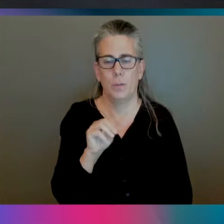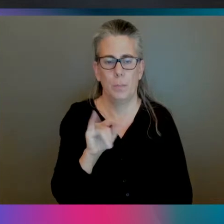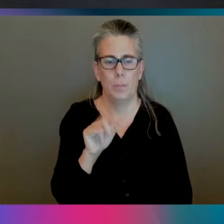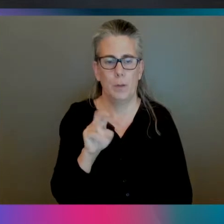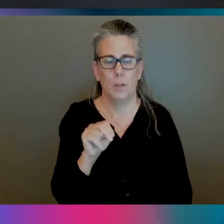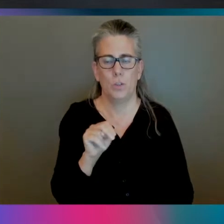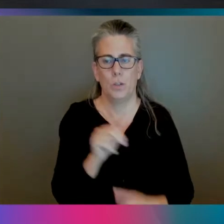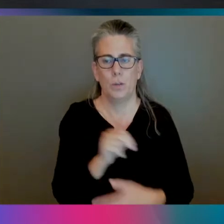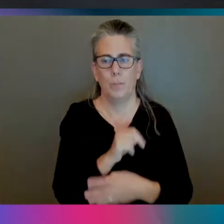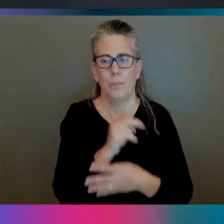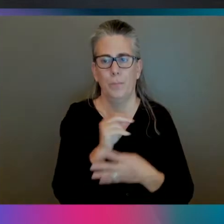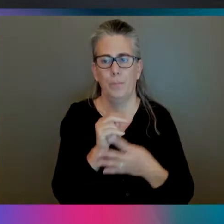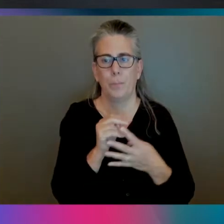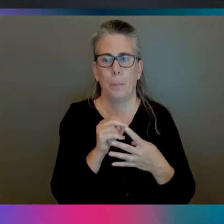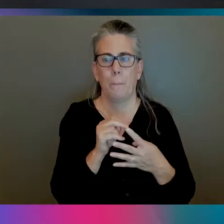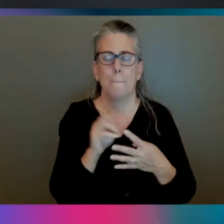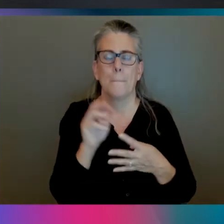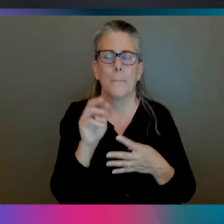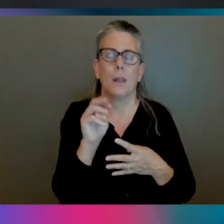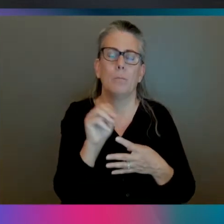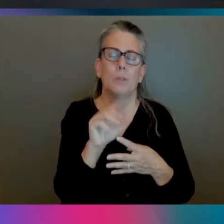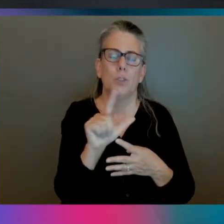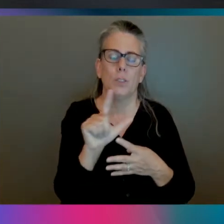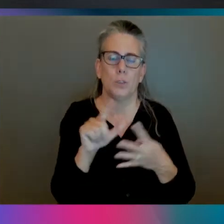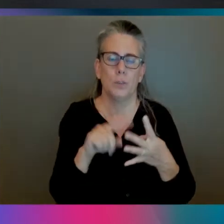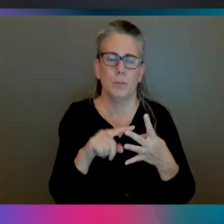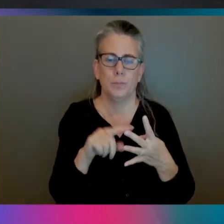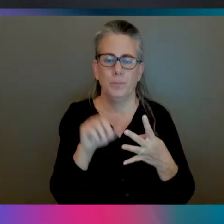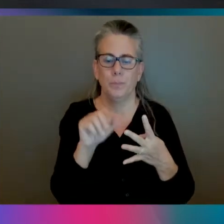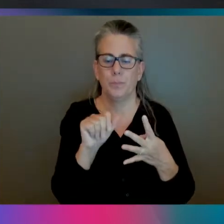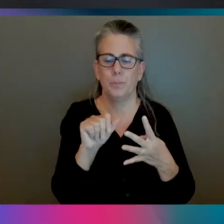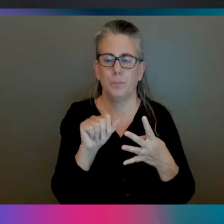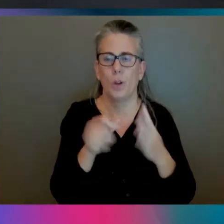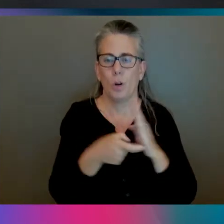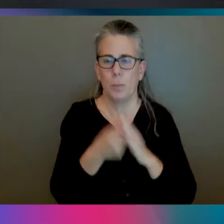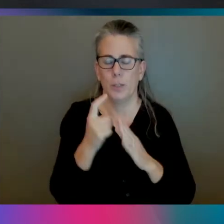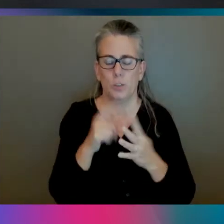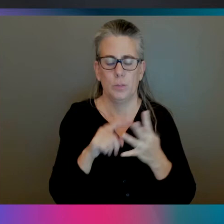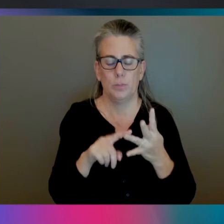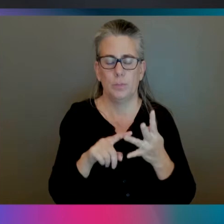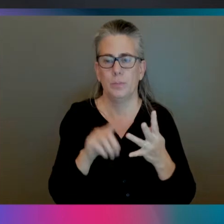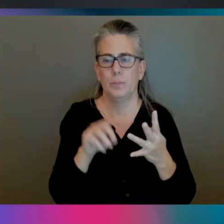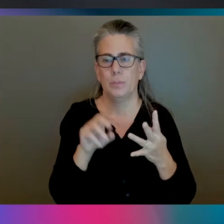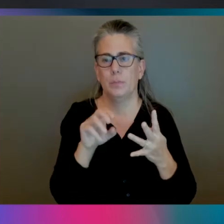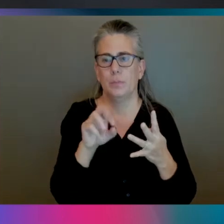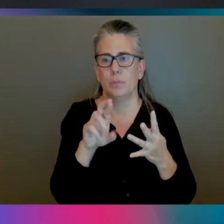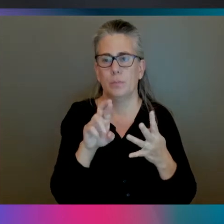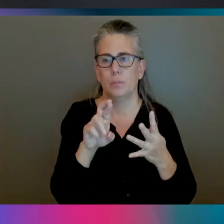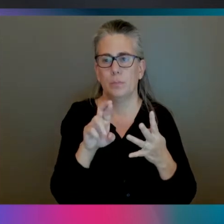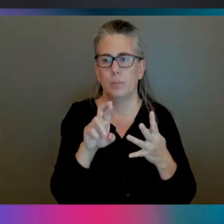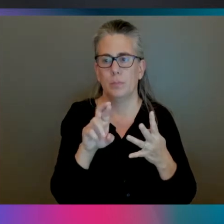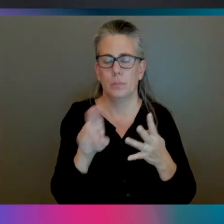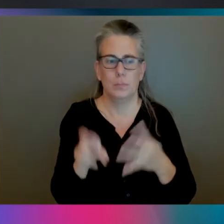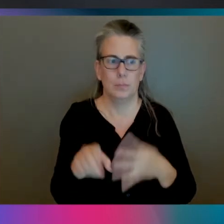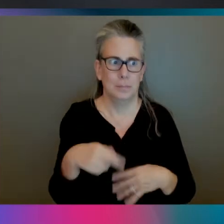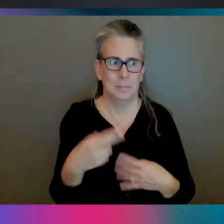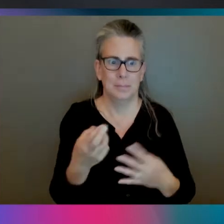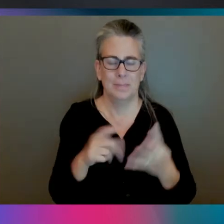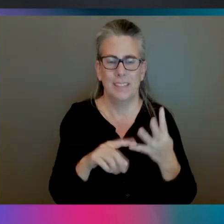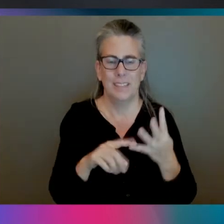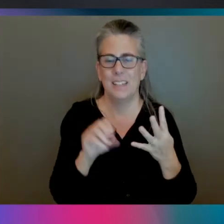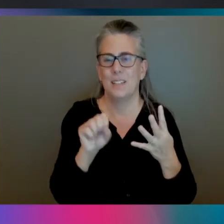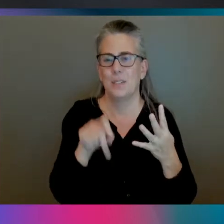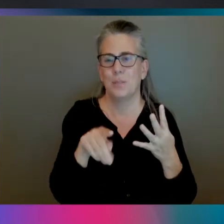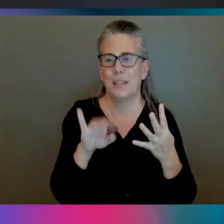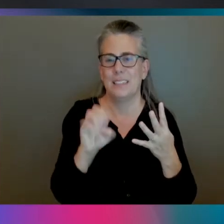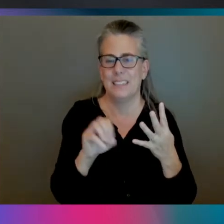space. Space. Yes. So you can kind of bin it and use these different types of you categories. You got it. Yeah. It's been a long week. Thanks for that. Yeah. It has. It's